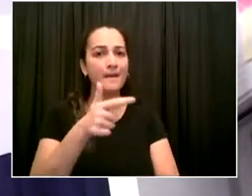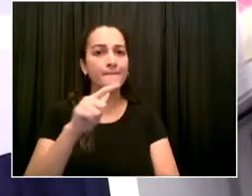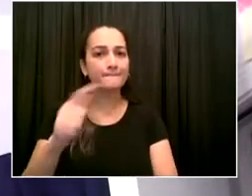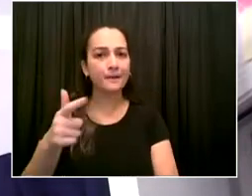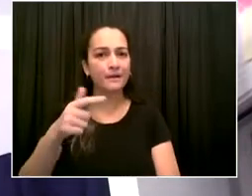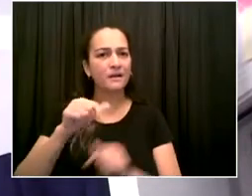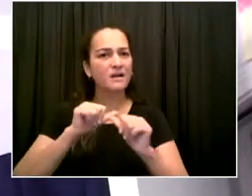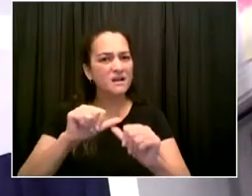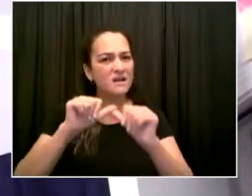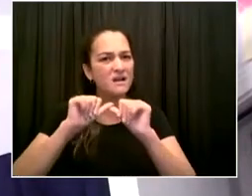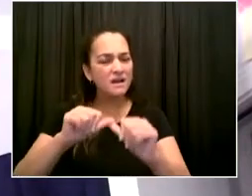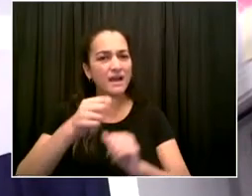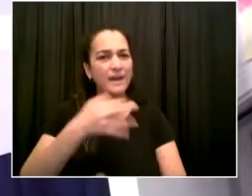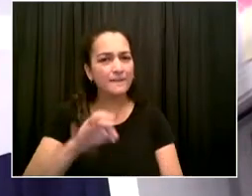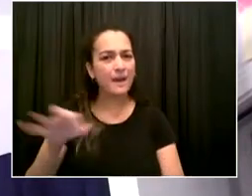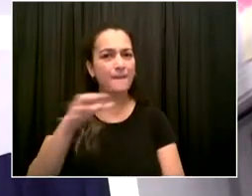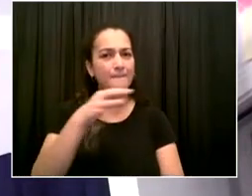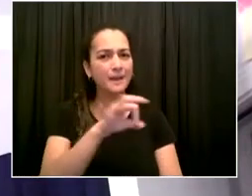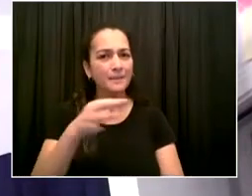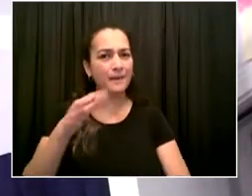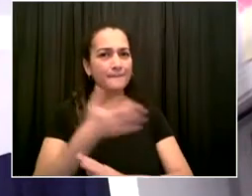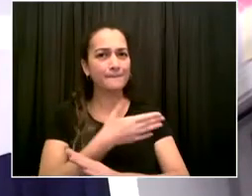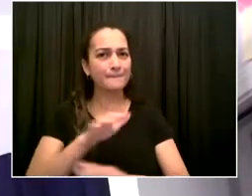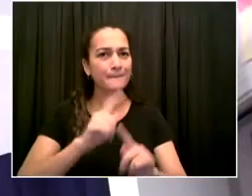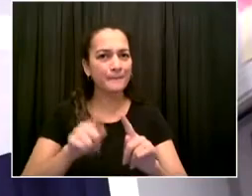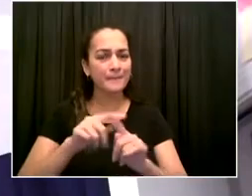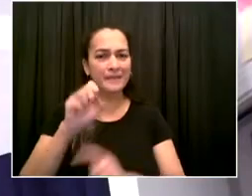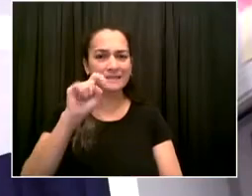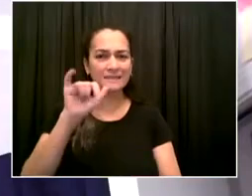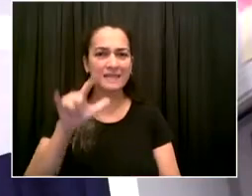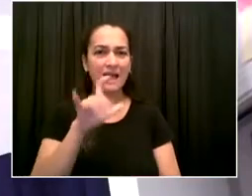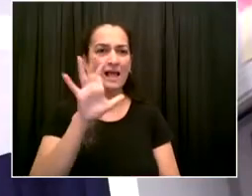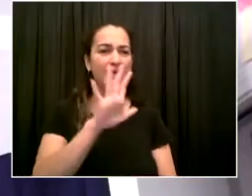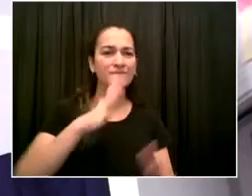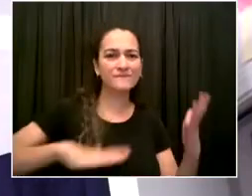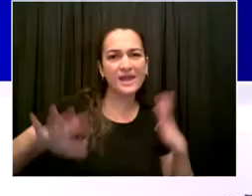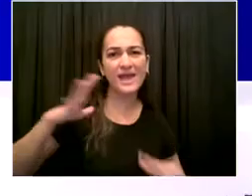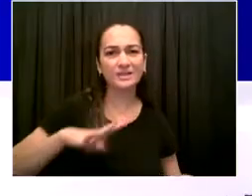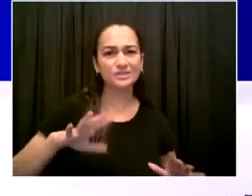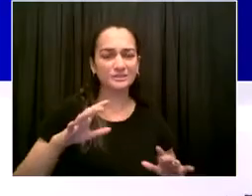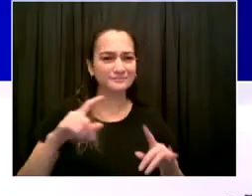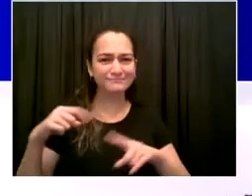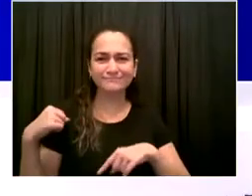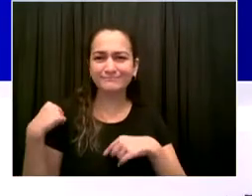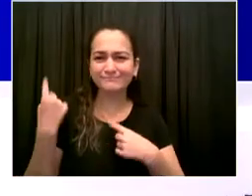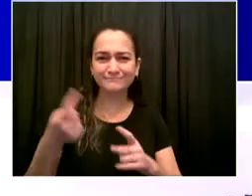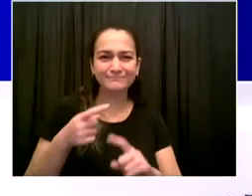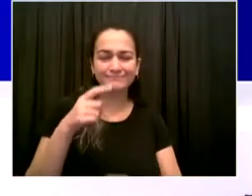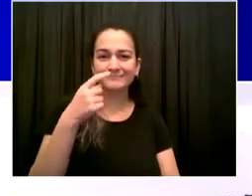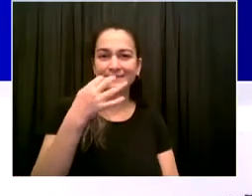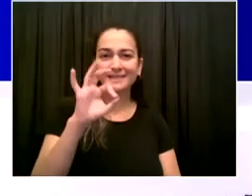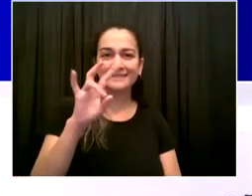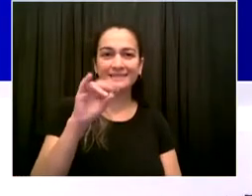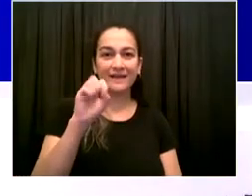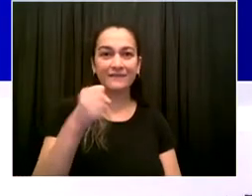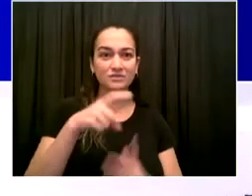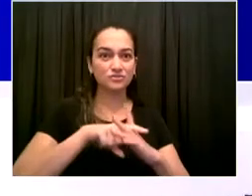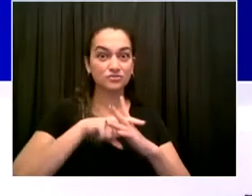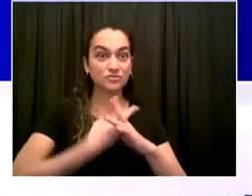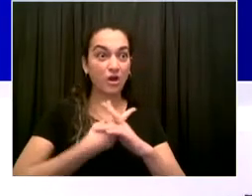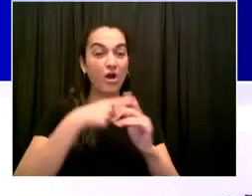I think that we have put into this here thing of ours that we call hip hop. Well, I think we can also agree New York